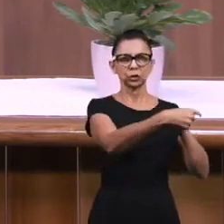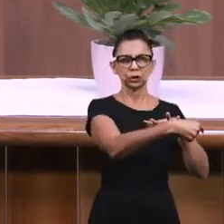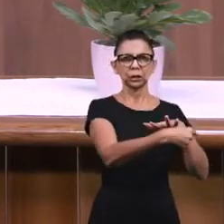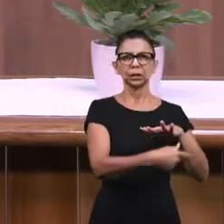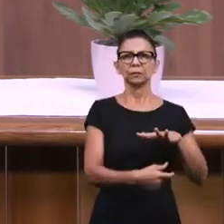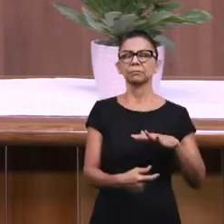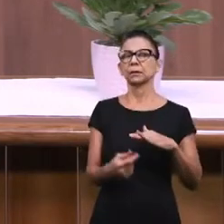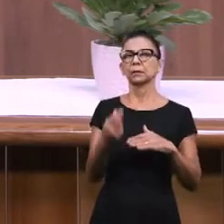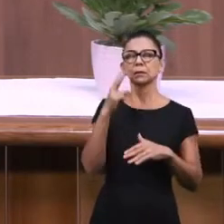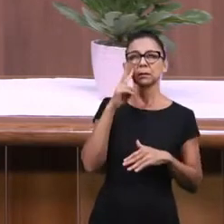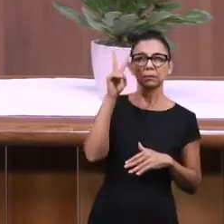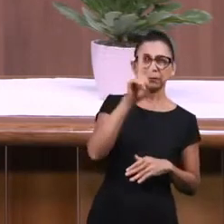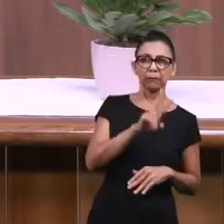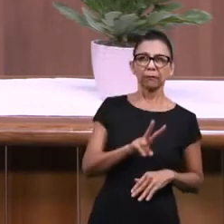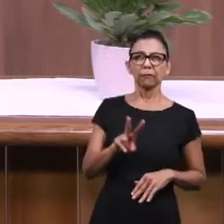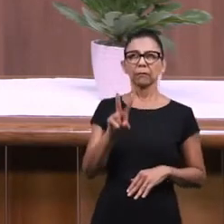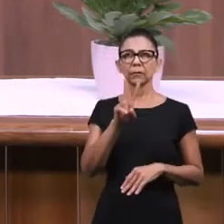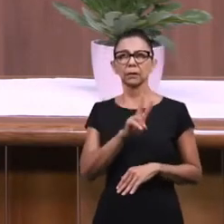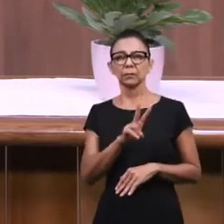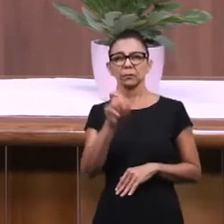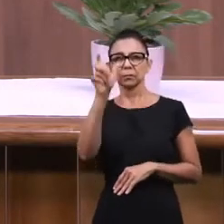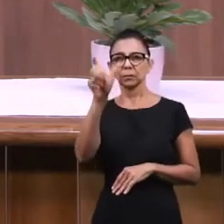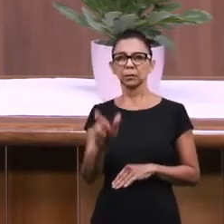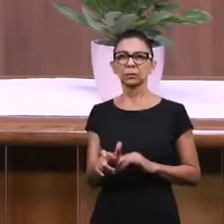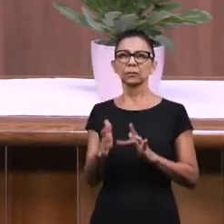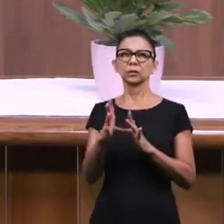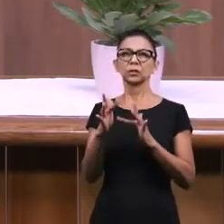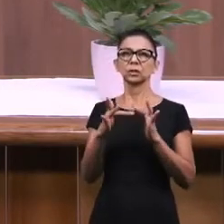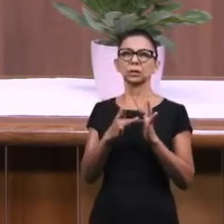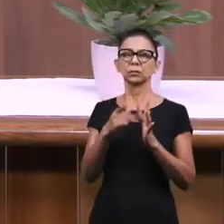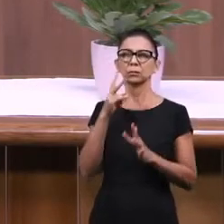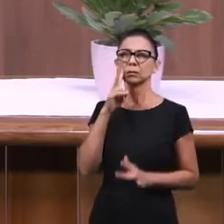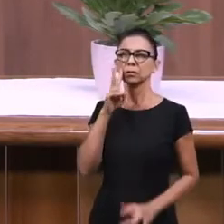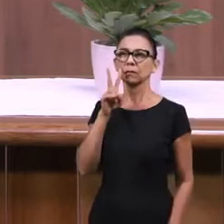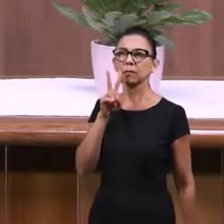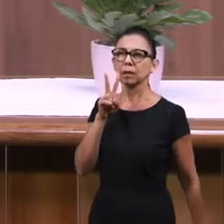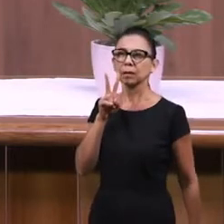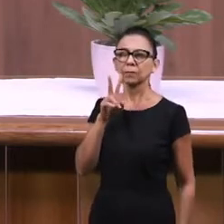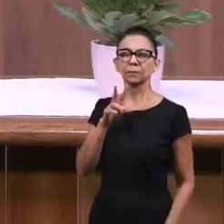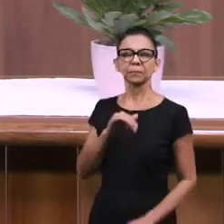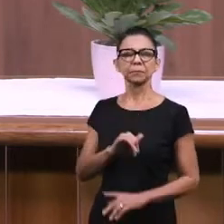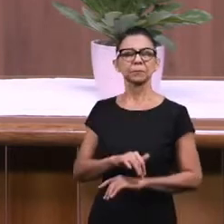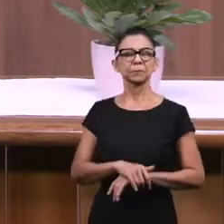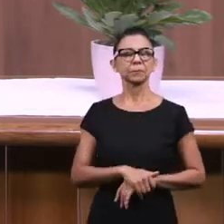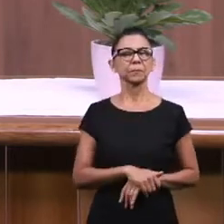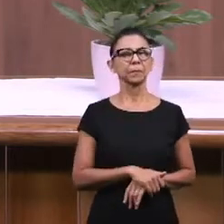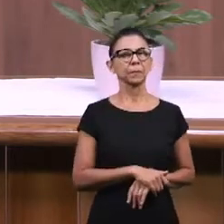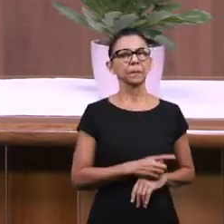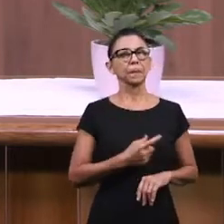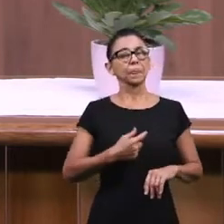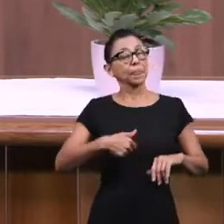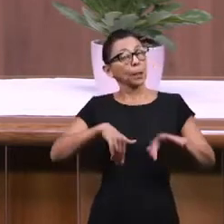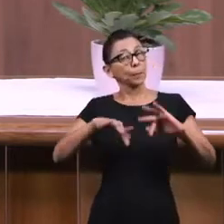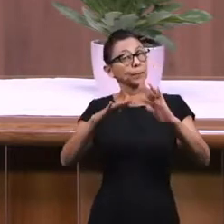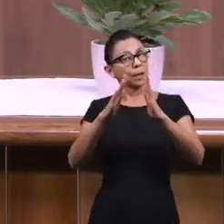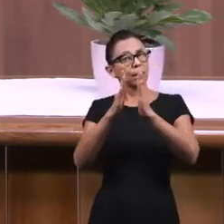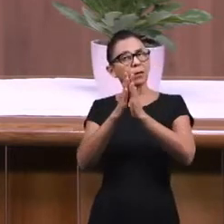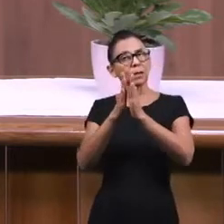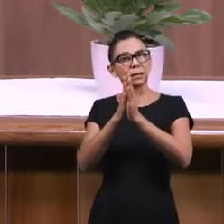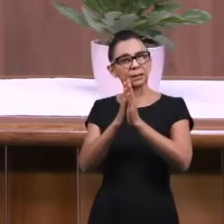Lord Jesus, and he came upon him and said, and spoke to